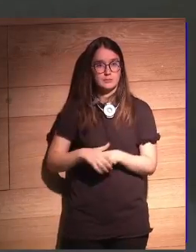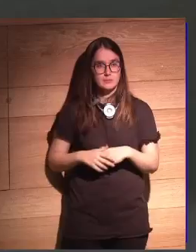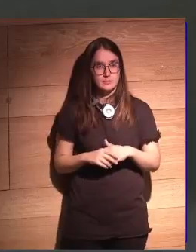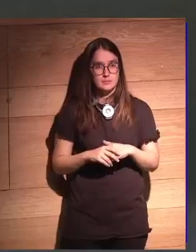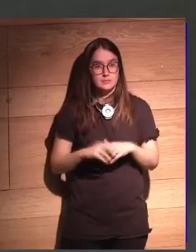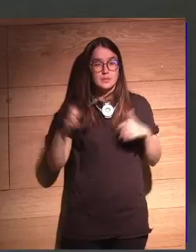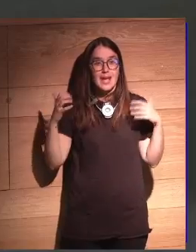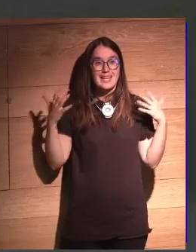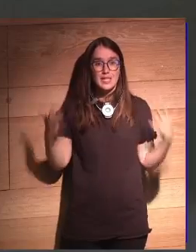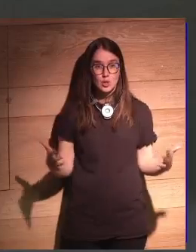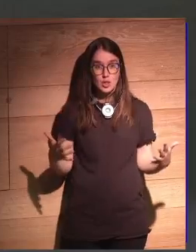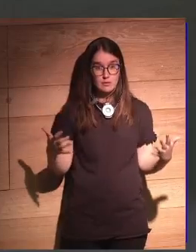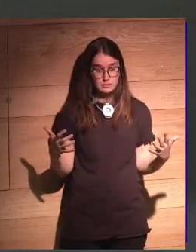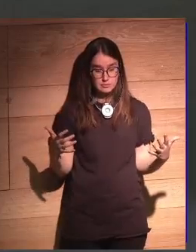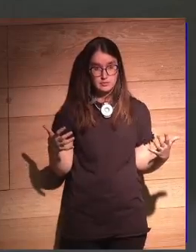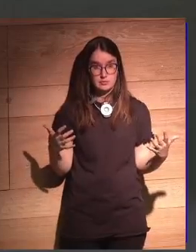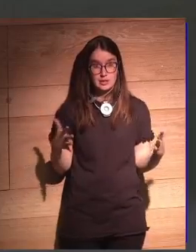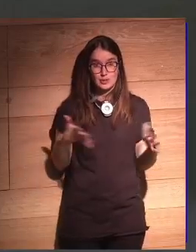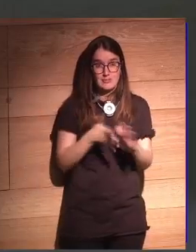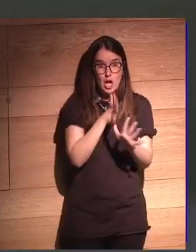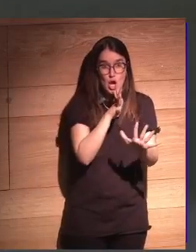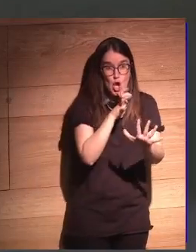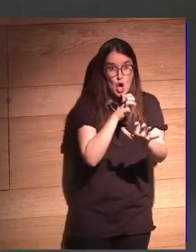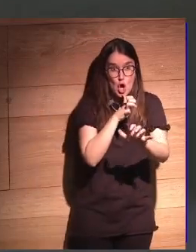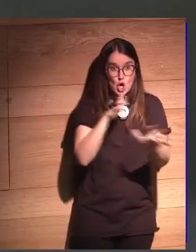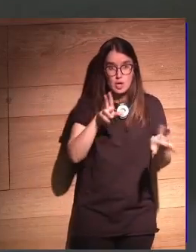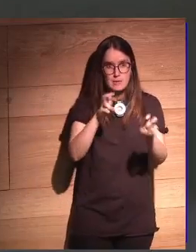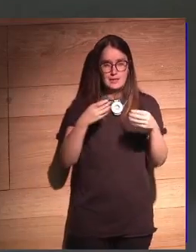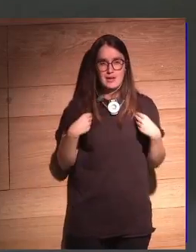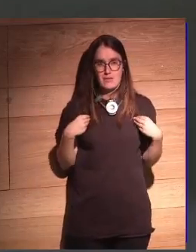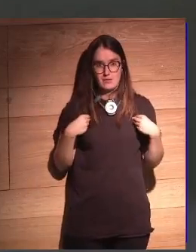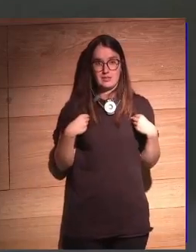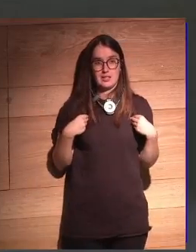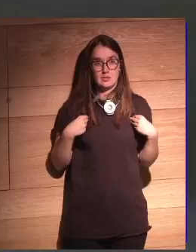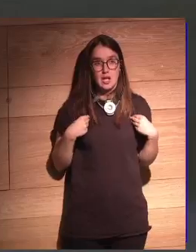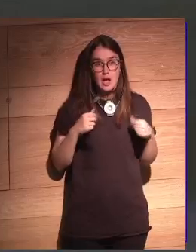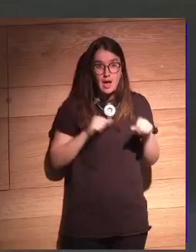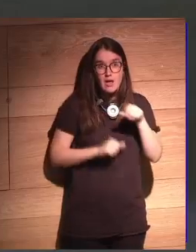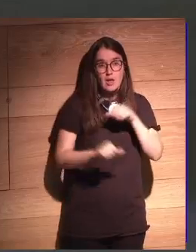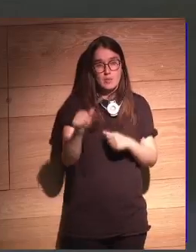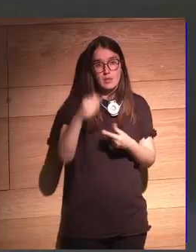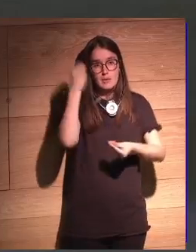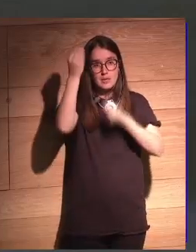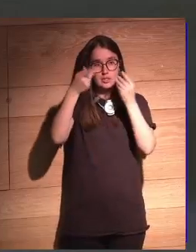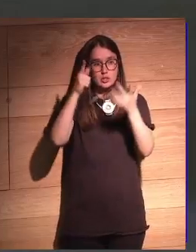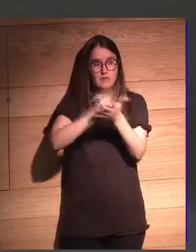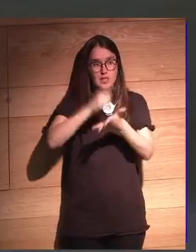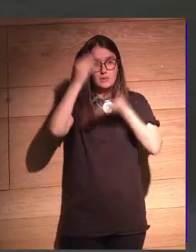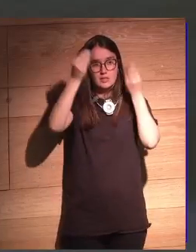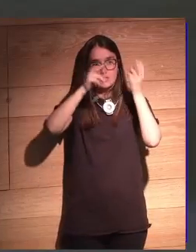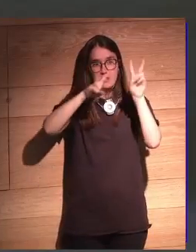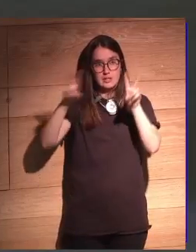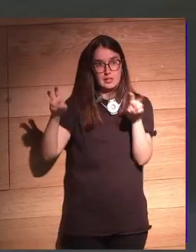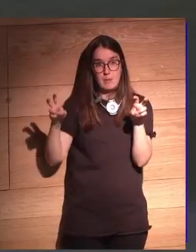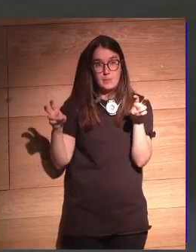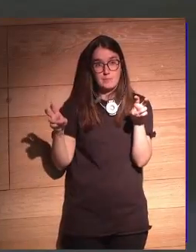It's building and tourism. If we start with thinking about this is a terrible situation, and we need to